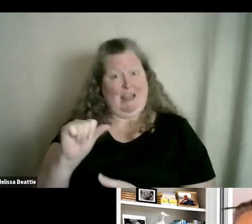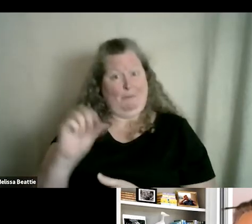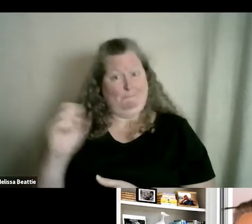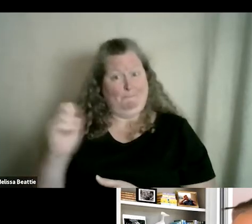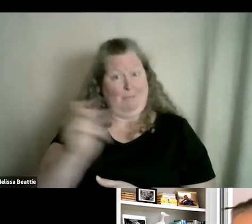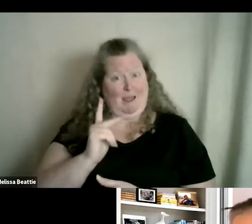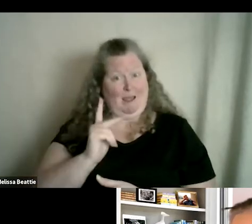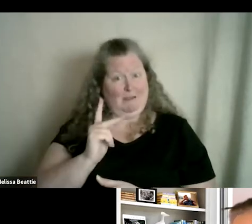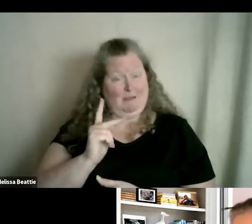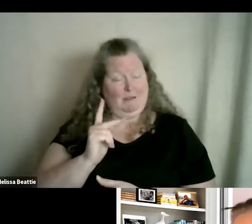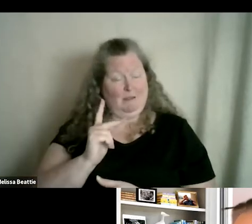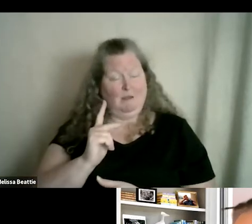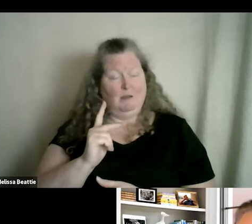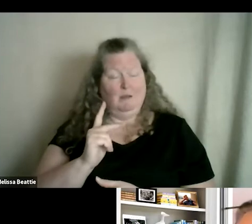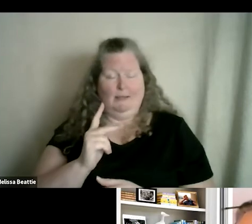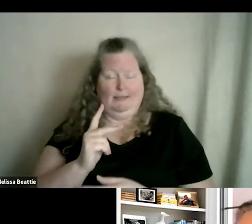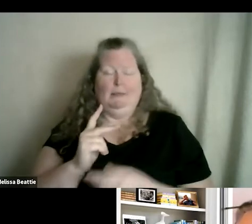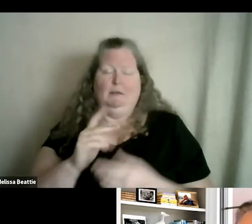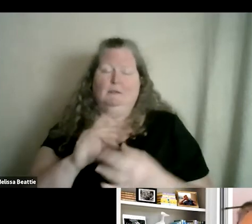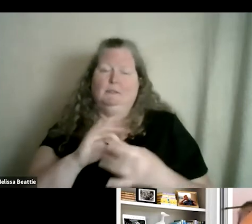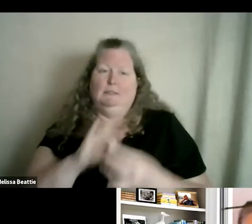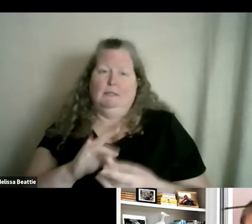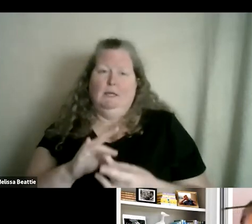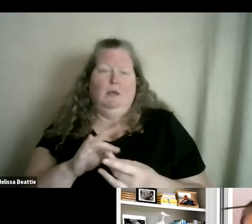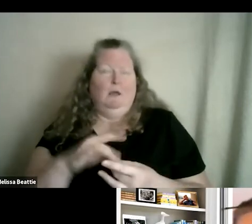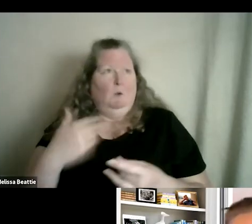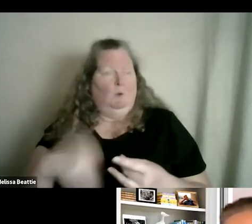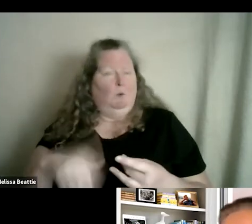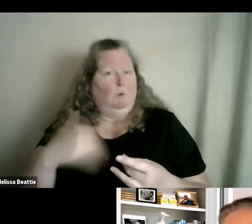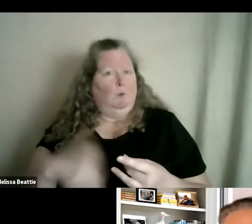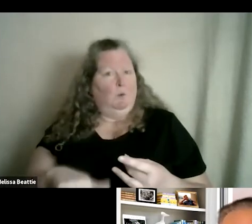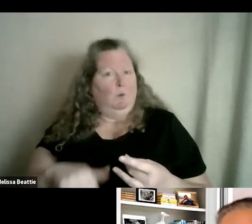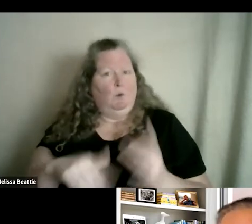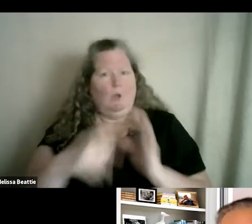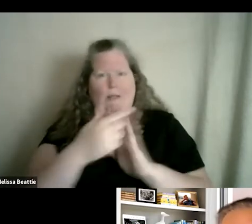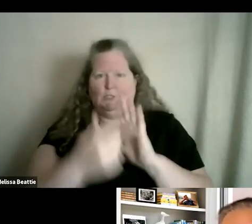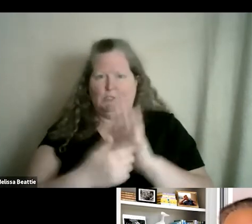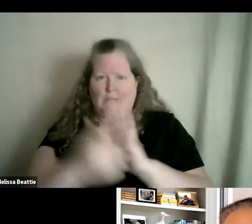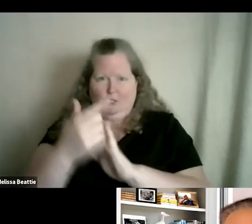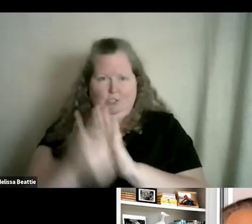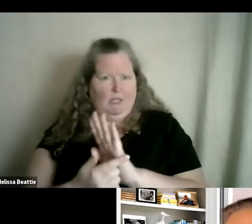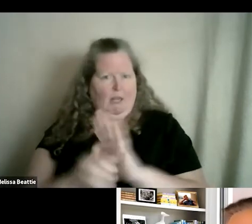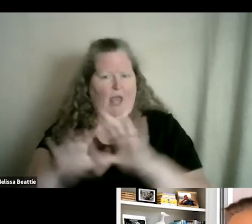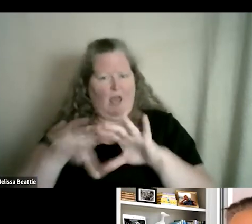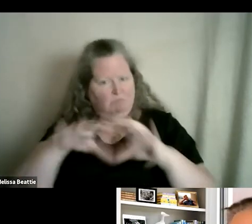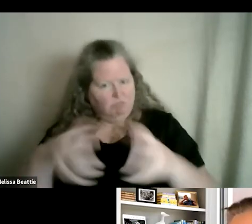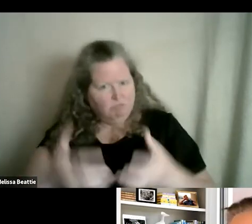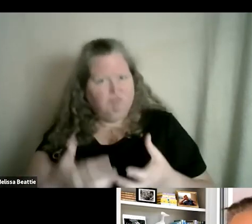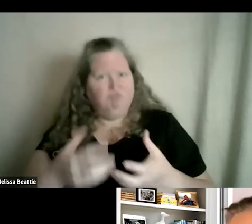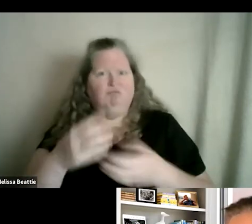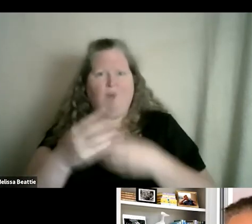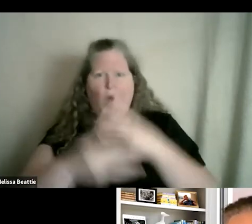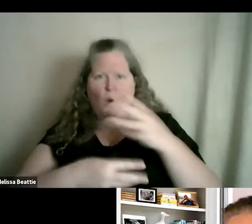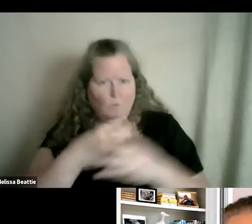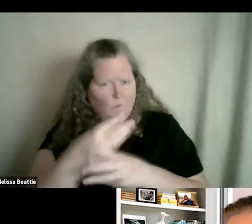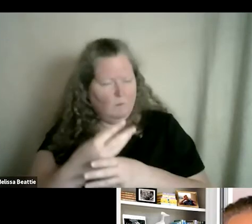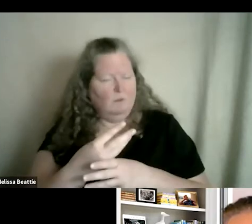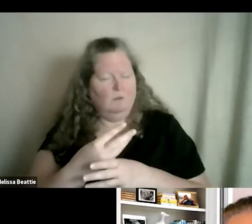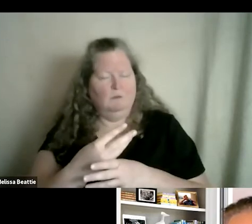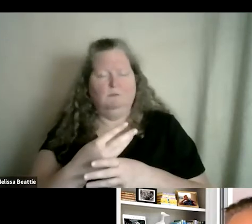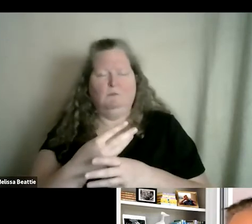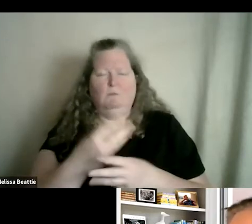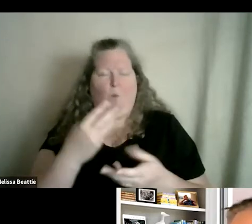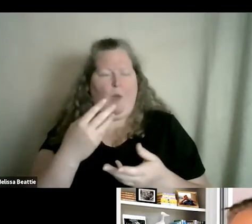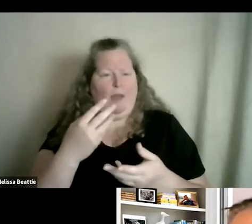extraordinary legislation and with a worldwide coordinated effort, I have very big